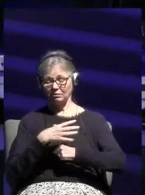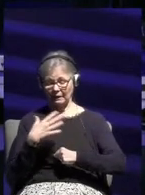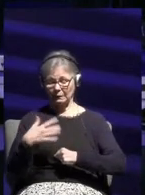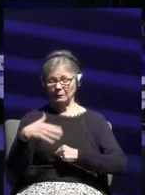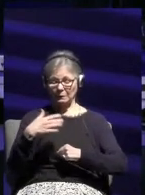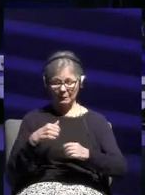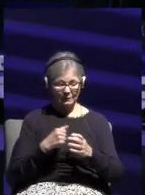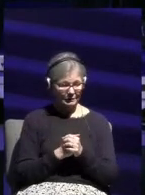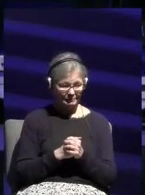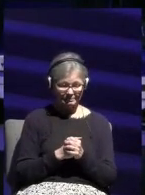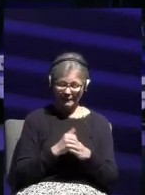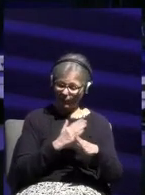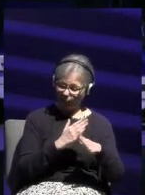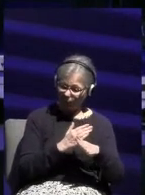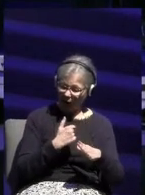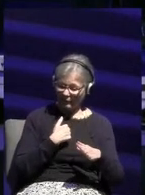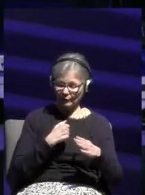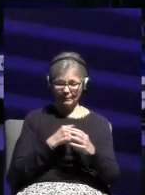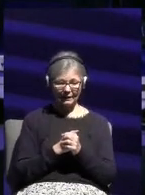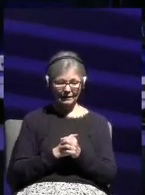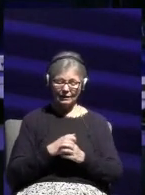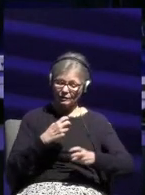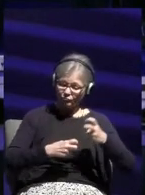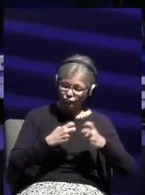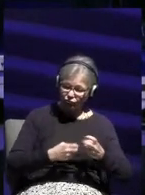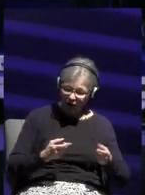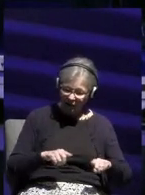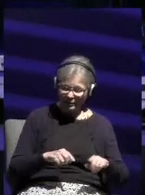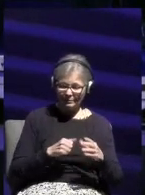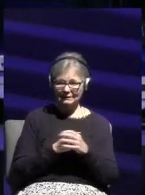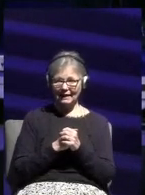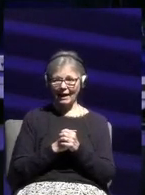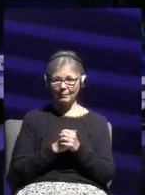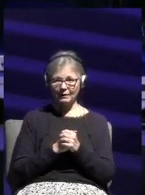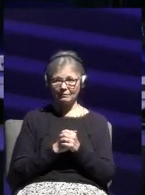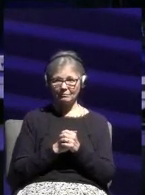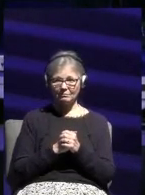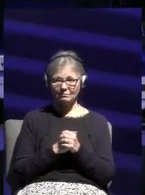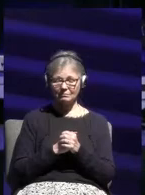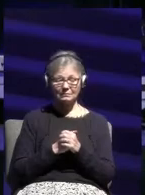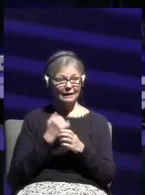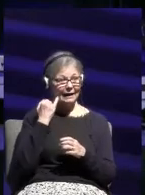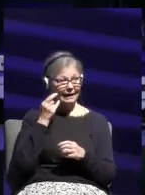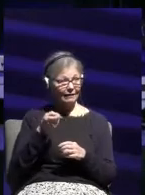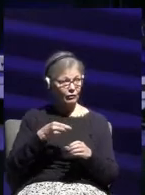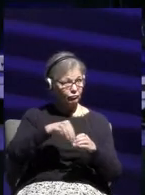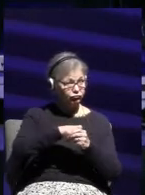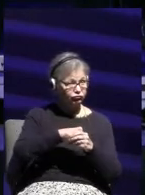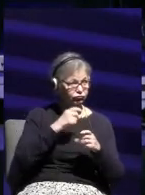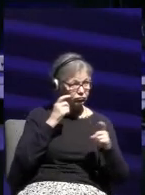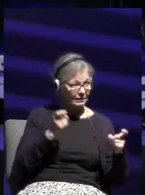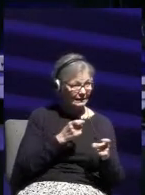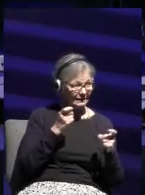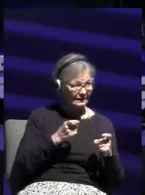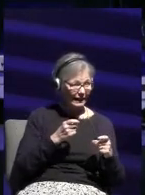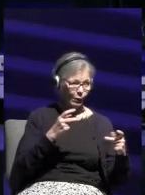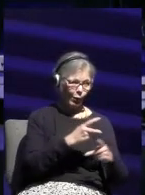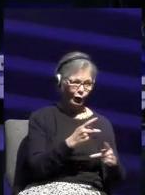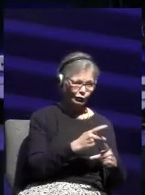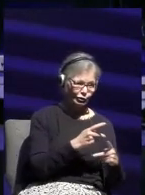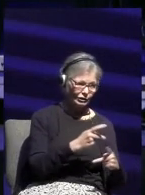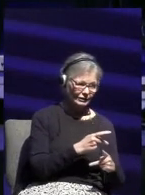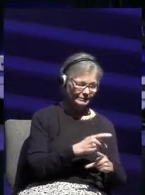we are subjected to that result also in our own life if we participate in sin. And